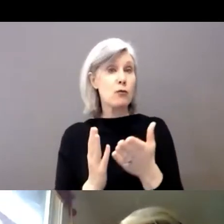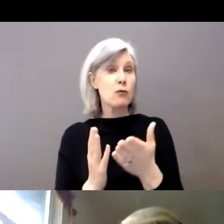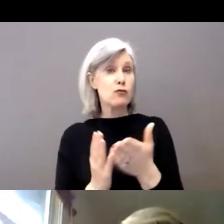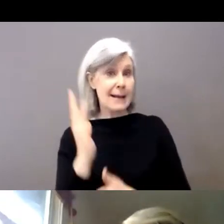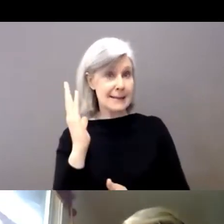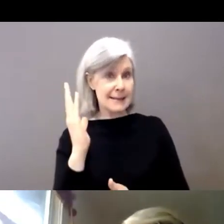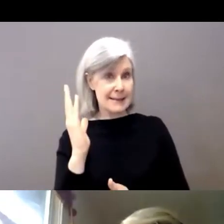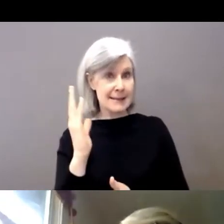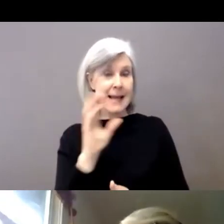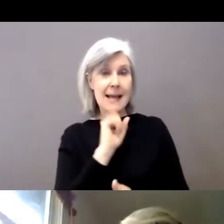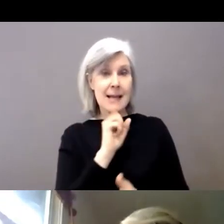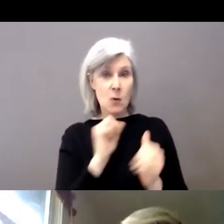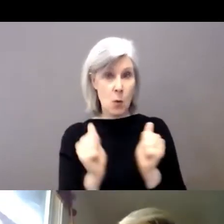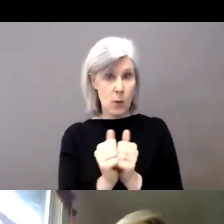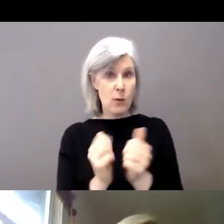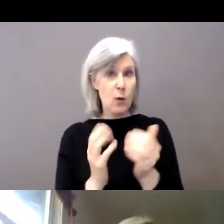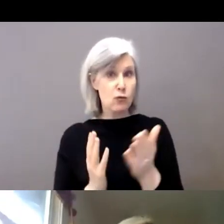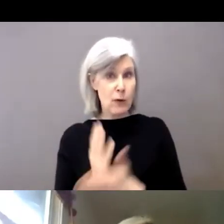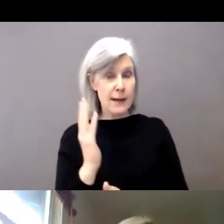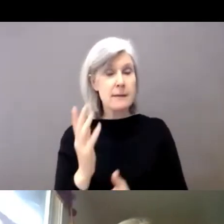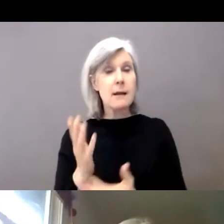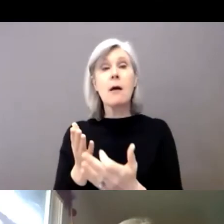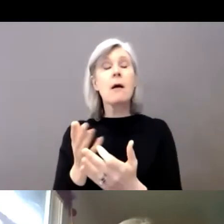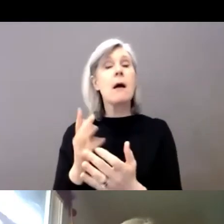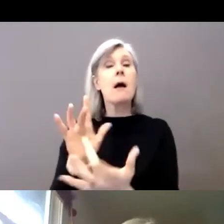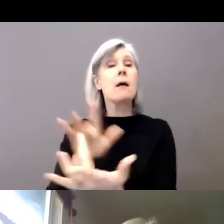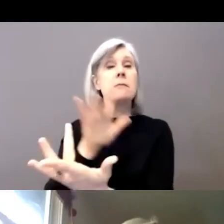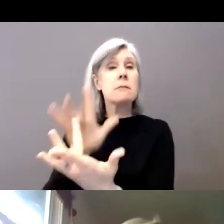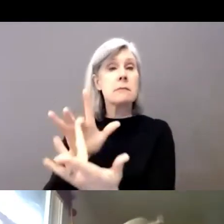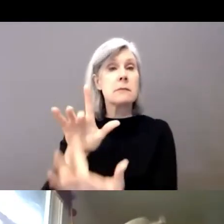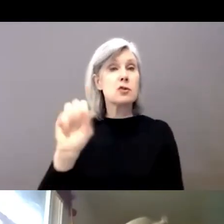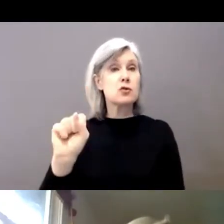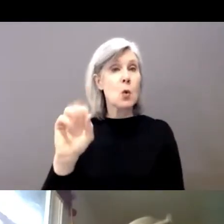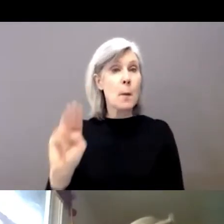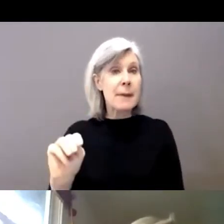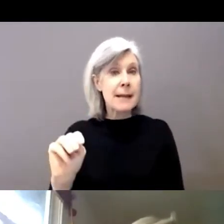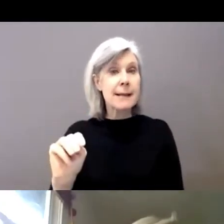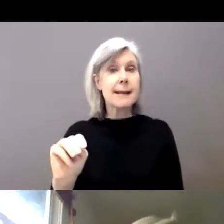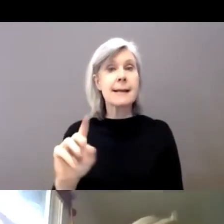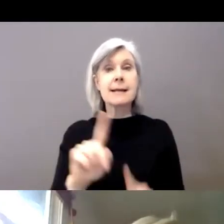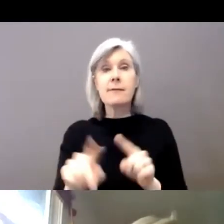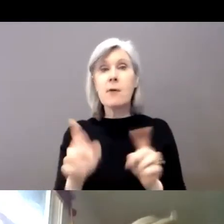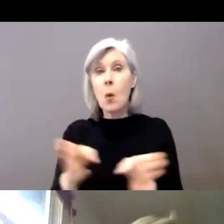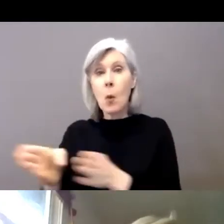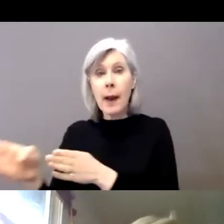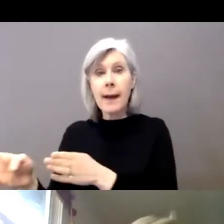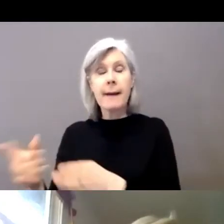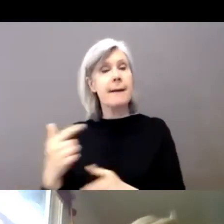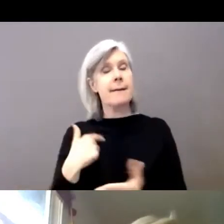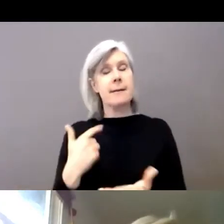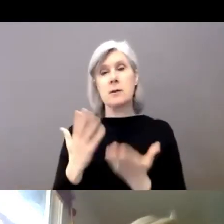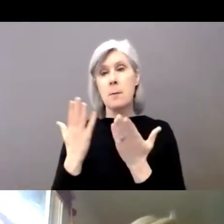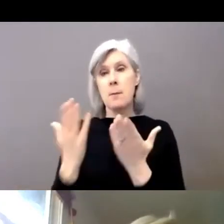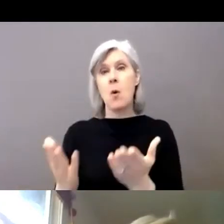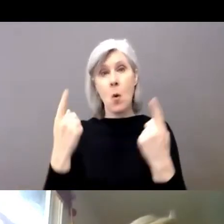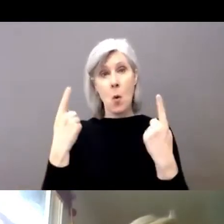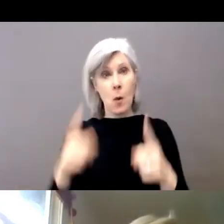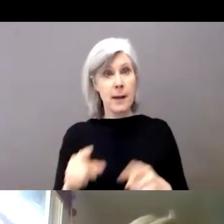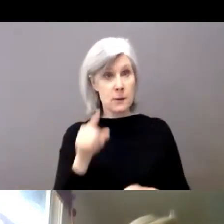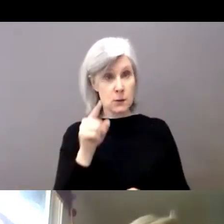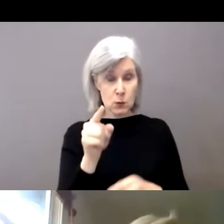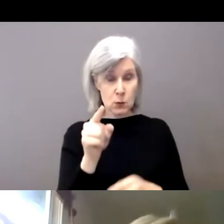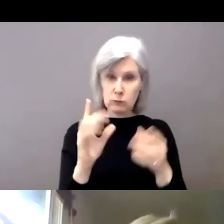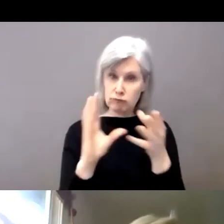so that when you're talking issues that, such as the ones that you've kind of highlighted, tag it with the Age of Rights, and be